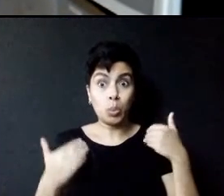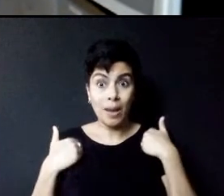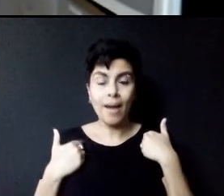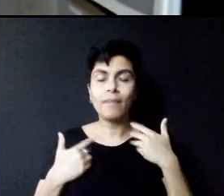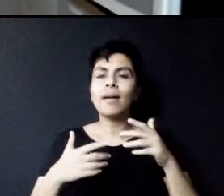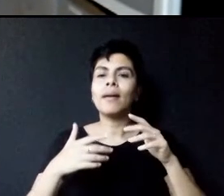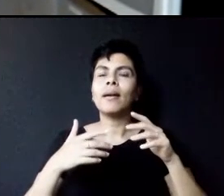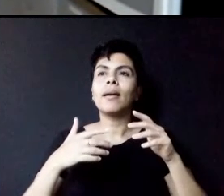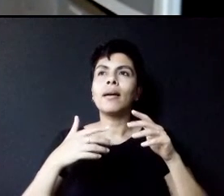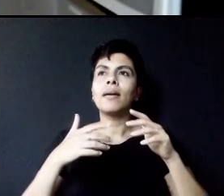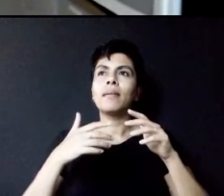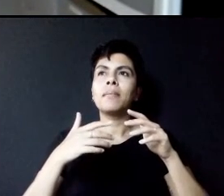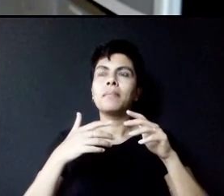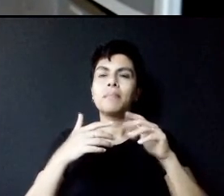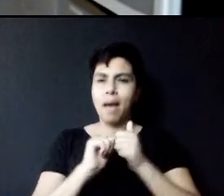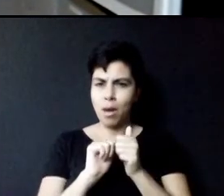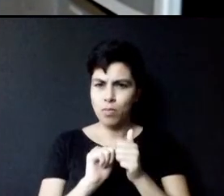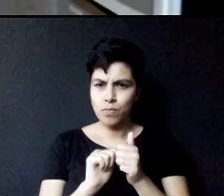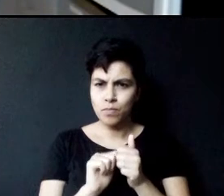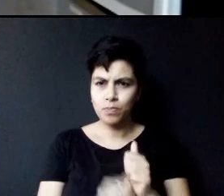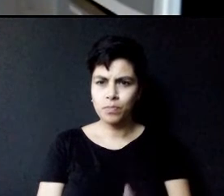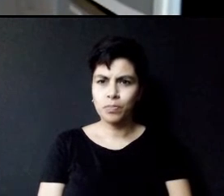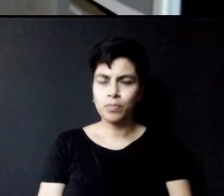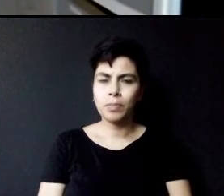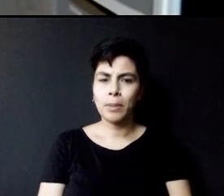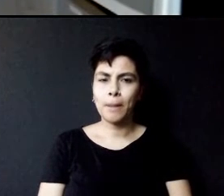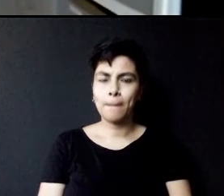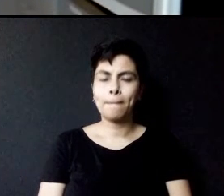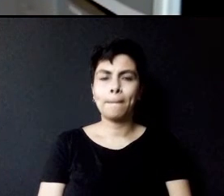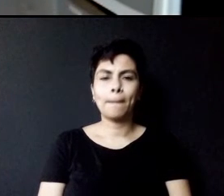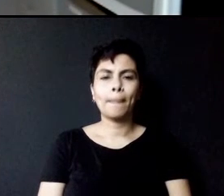so, how could that be done?